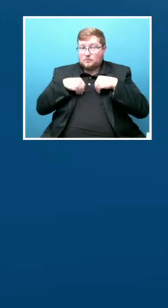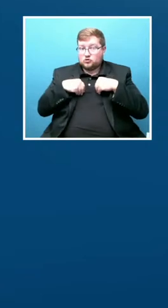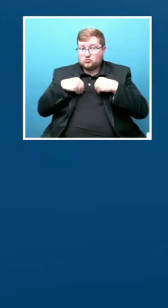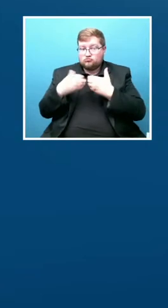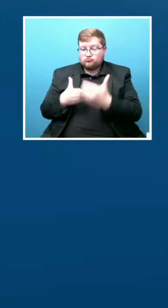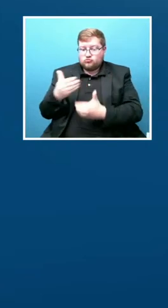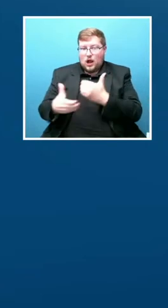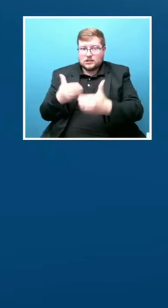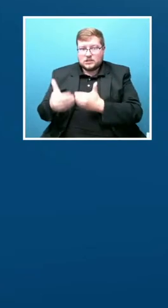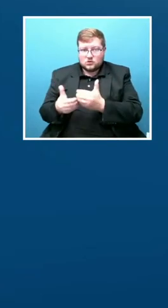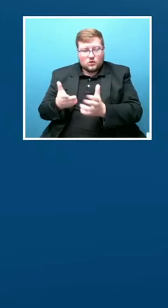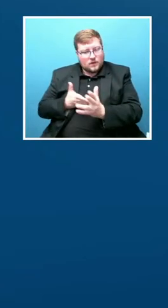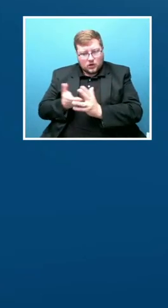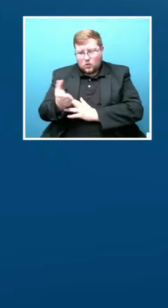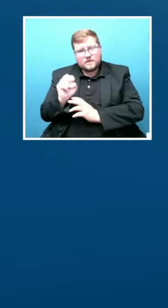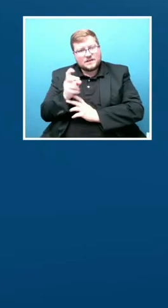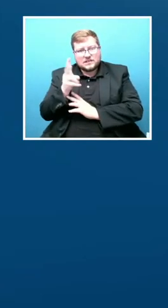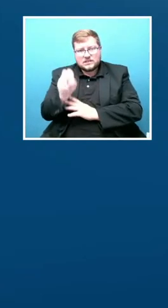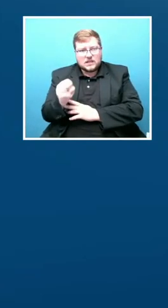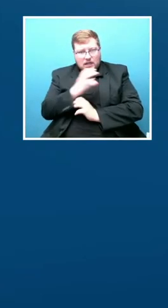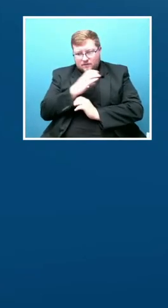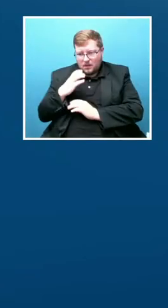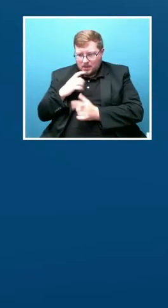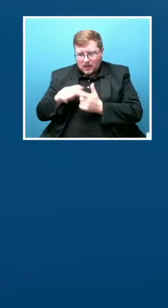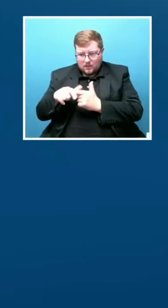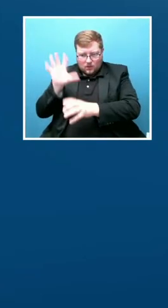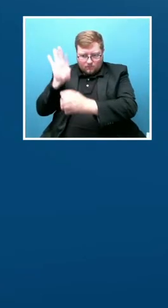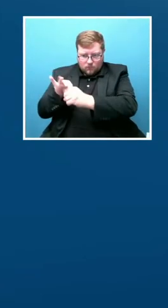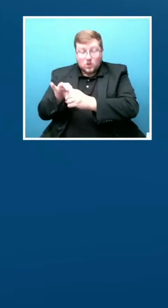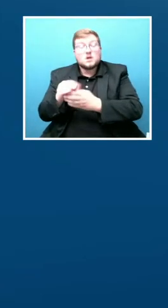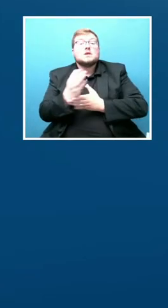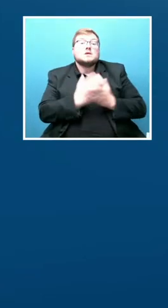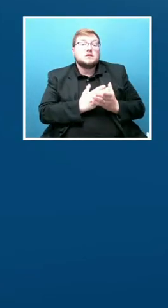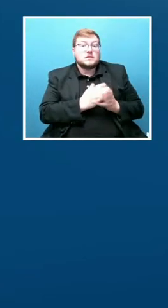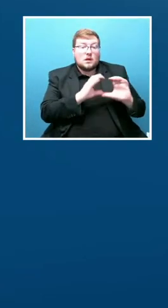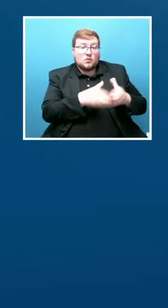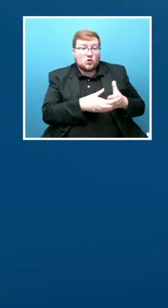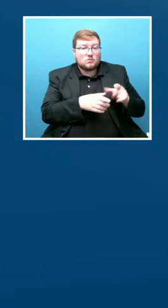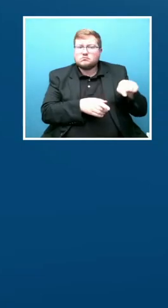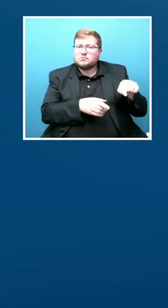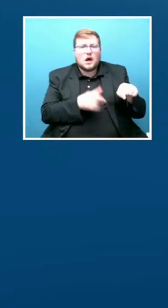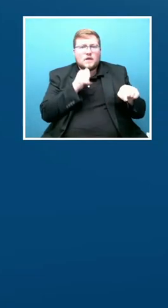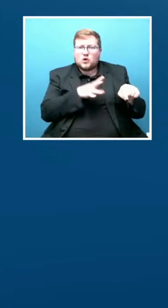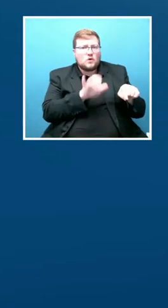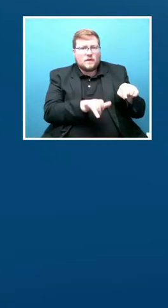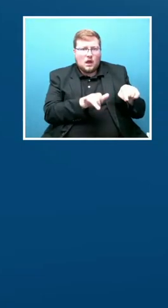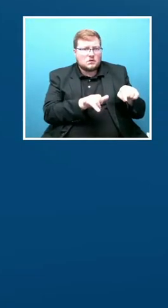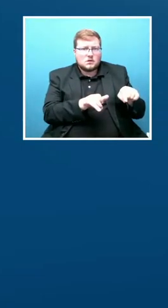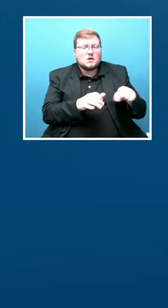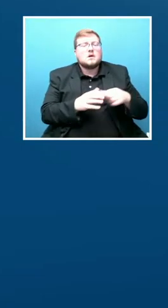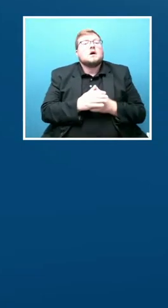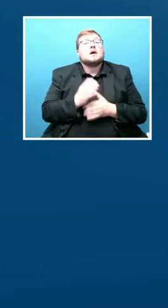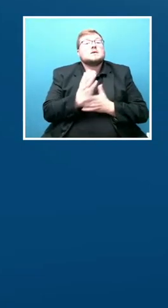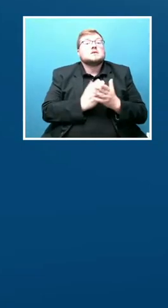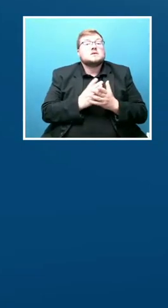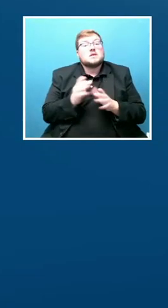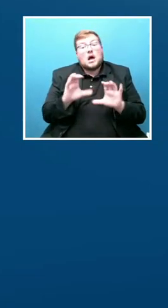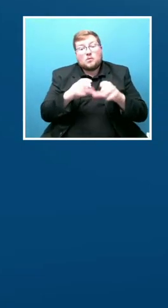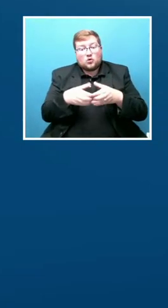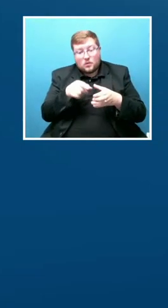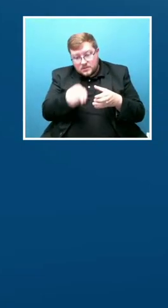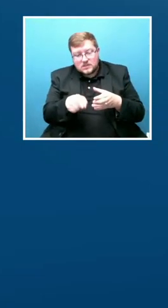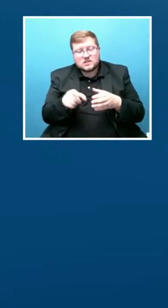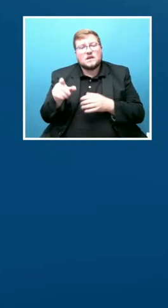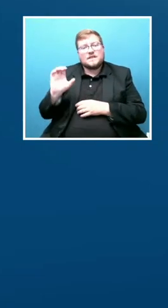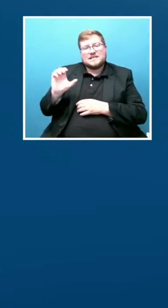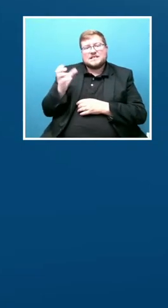take it to the executive committee and there's a vote. In some parties, they don't do that. In some parties, it is a function of the CEO or